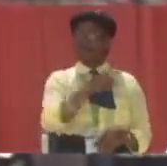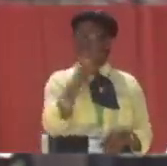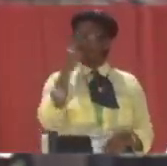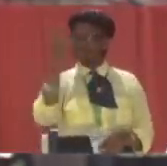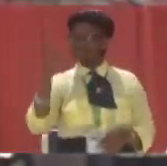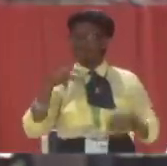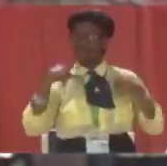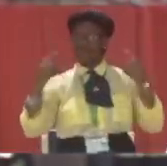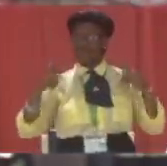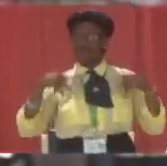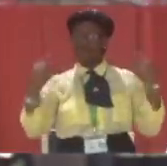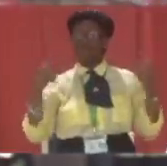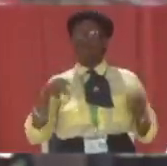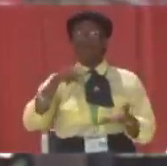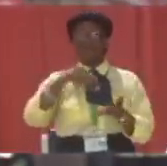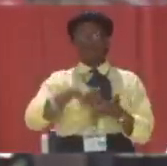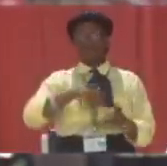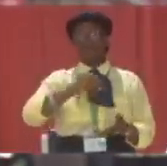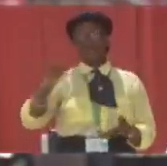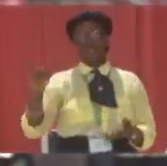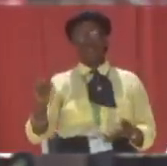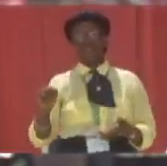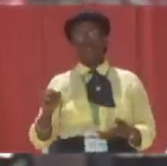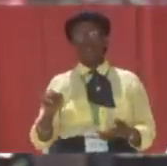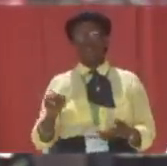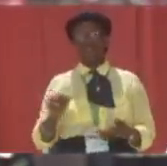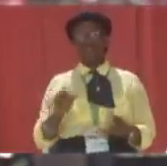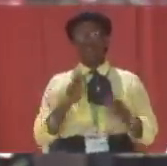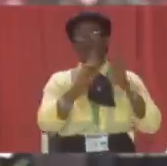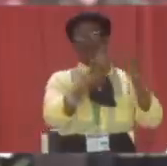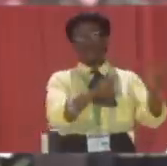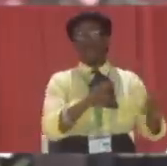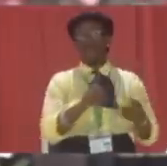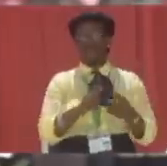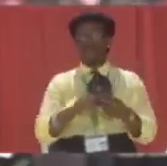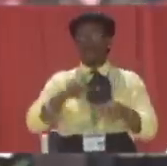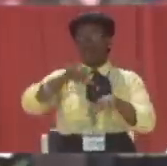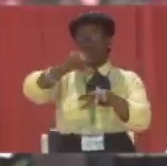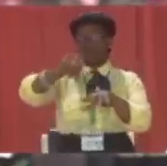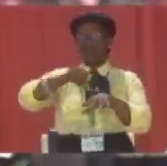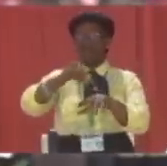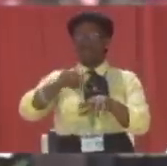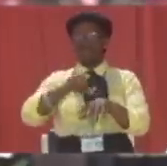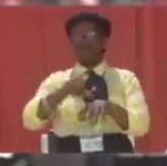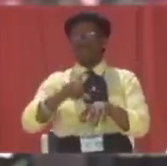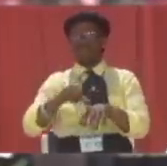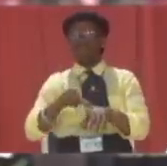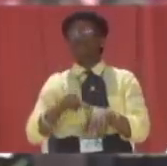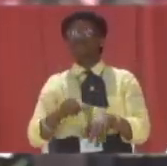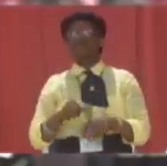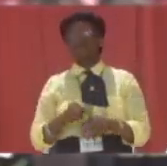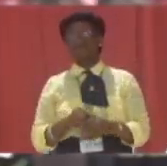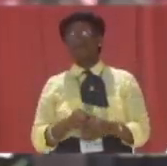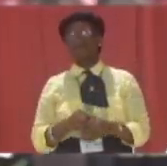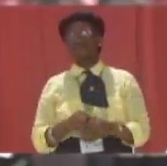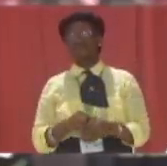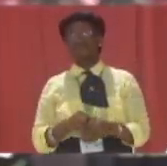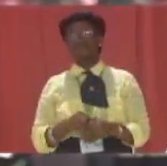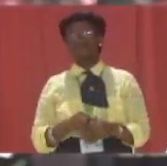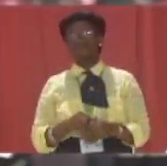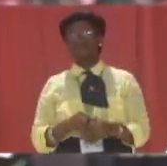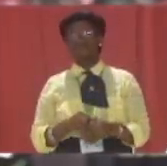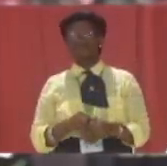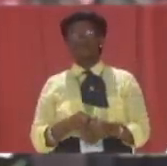standing ready to anoint. And of course, there'll be some pastors who take care of the